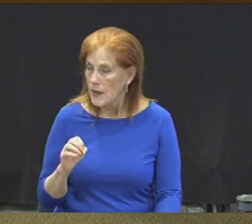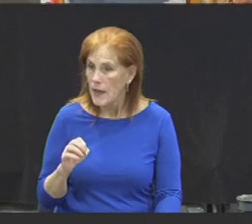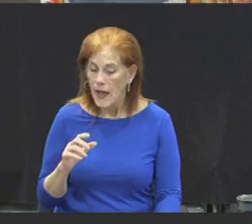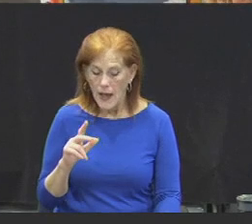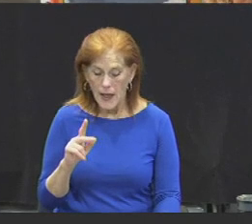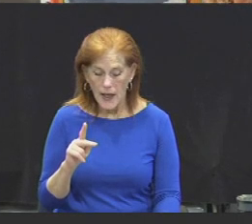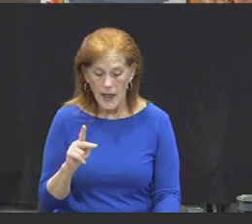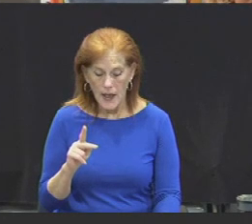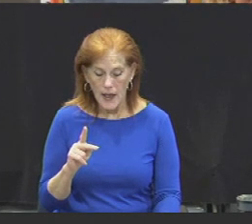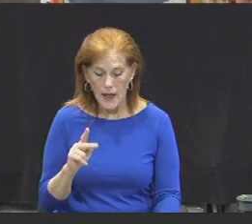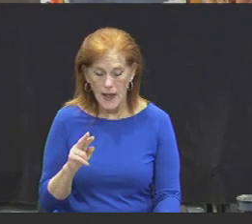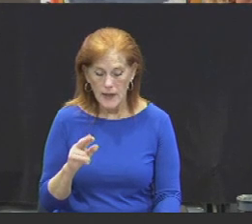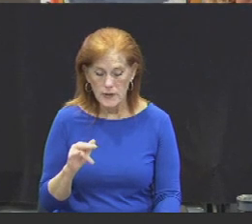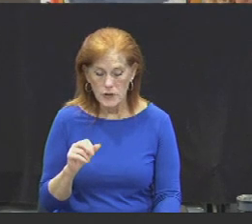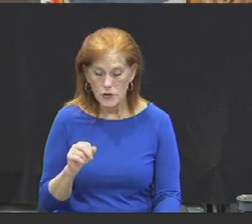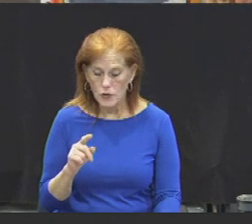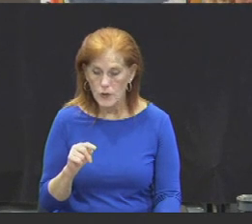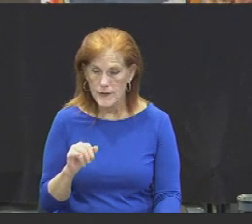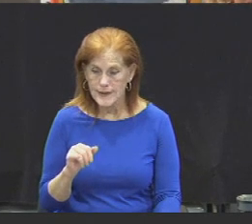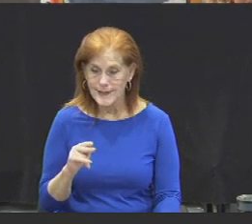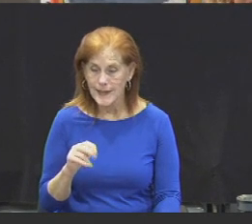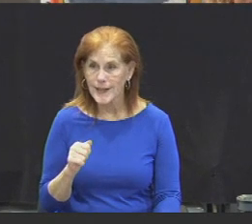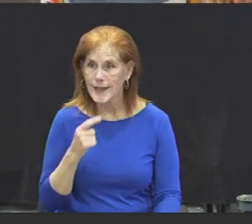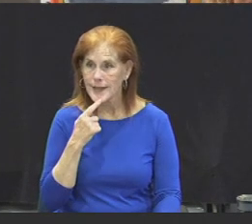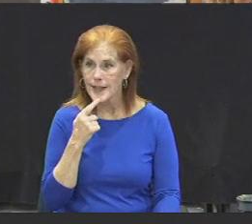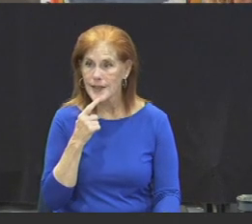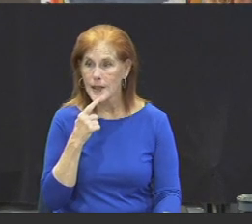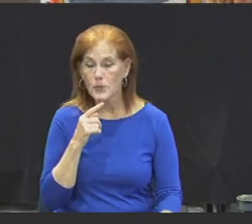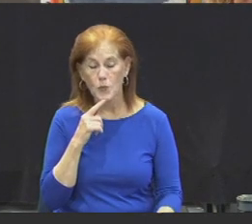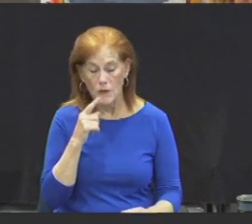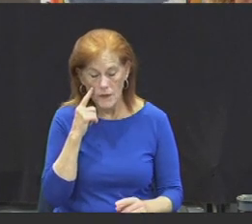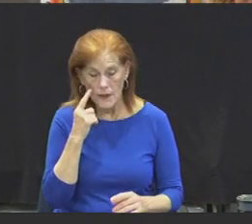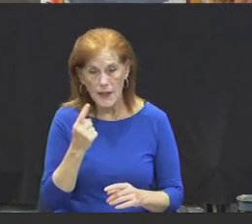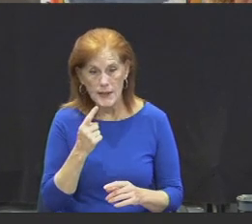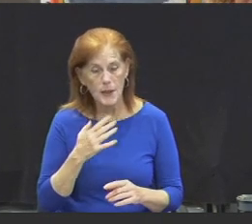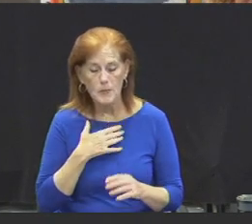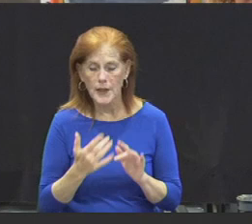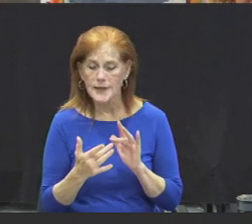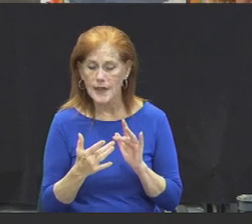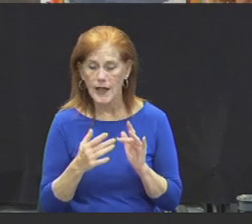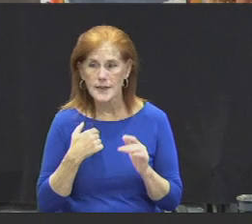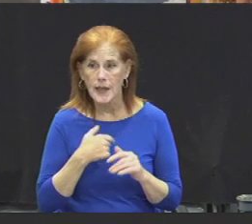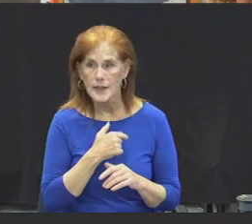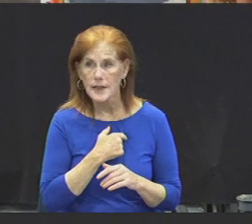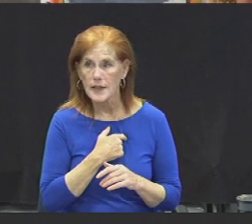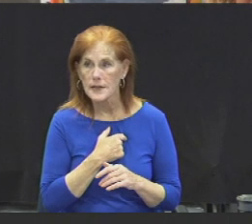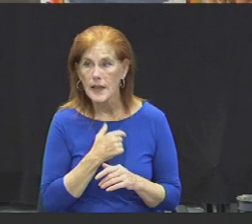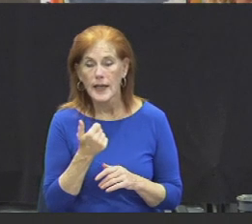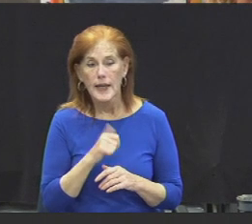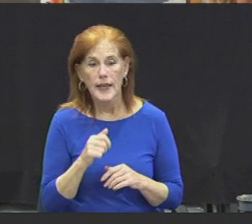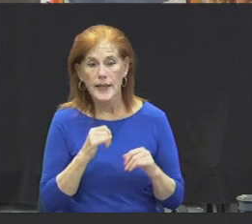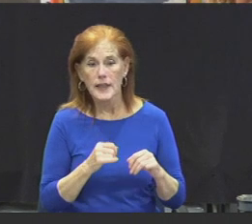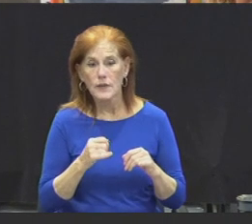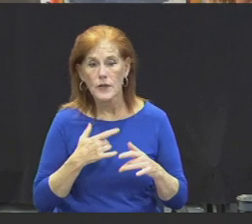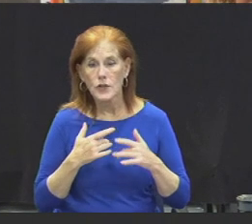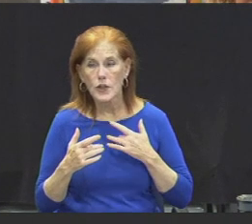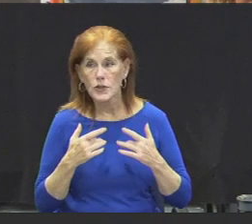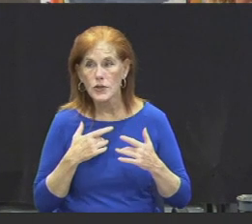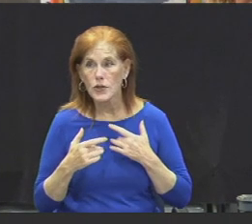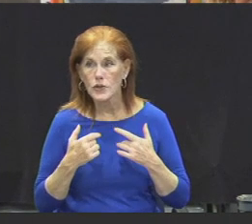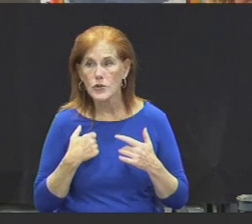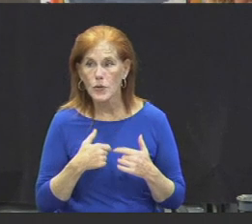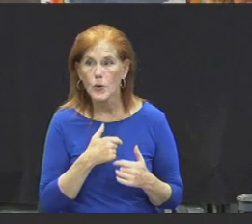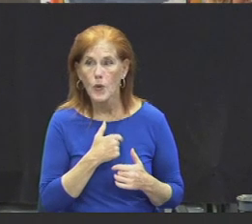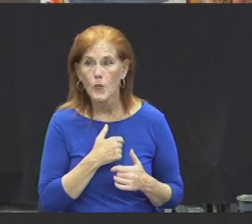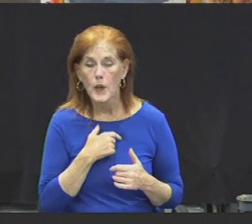notated, if you think of anything after the fact, please don't hesitate to reach out to us. If you have any individual concerns, we'd love